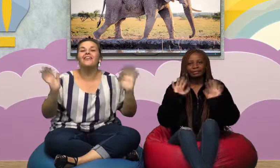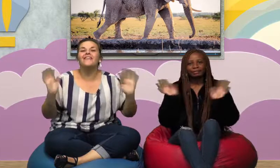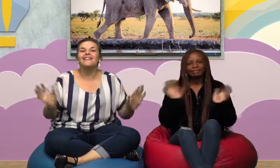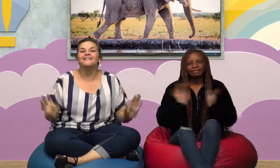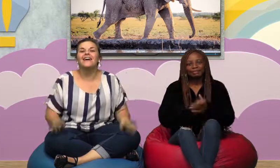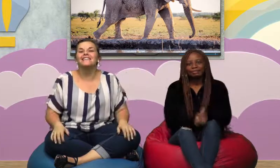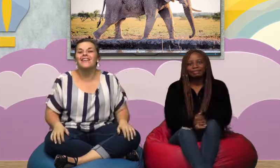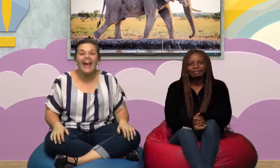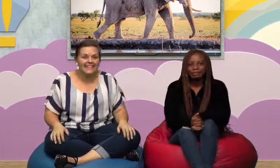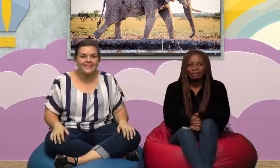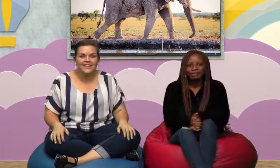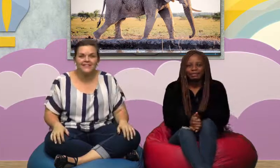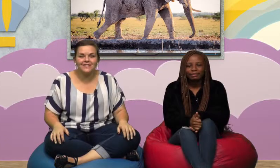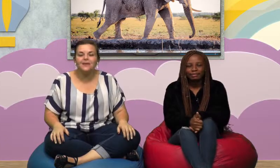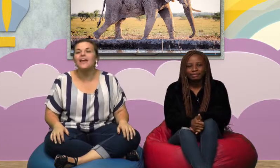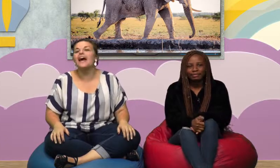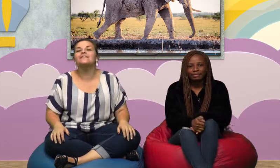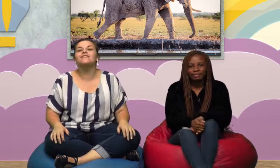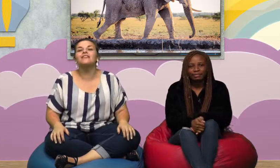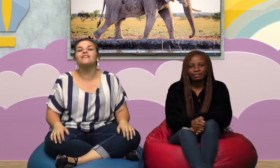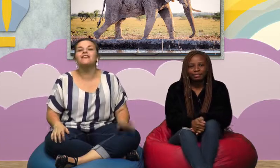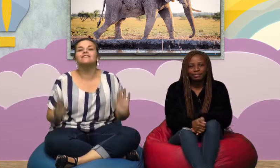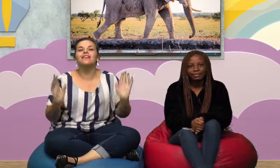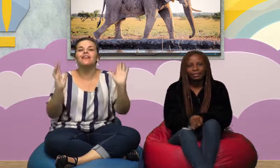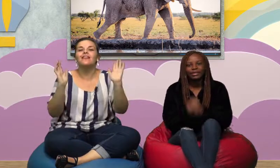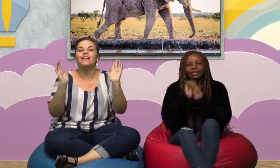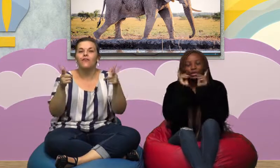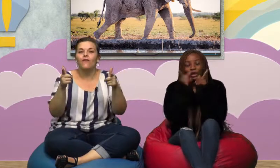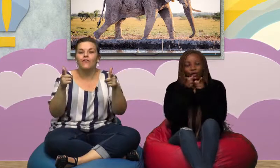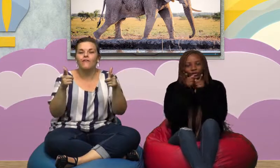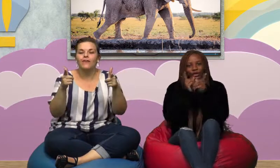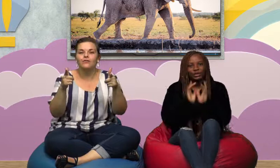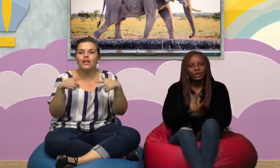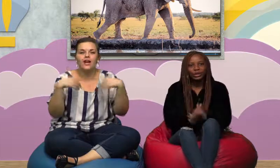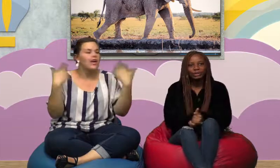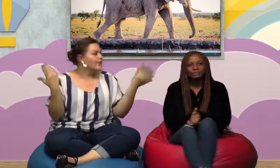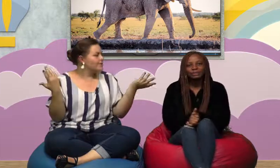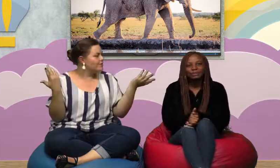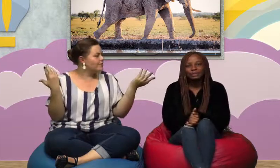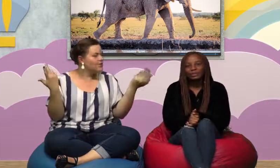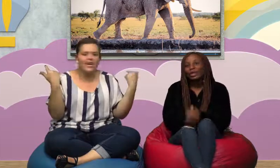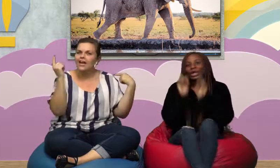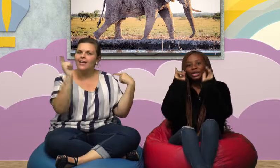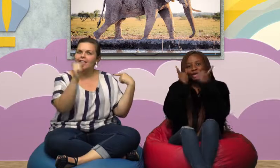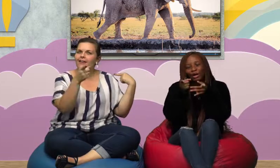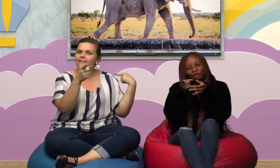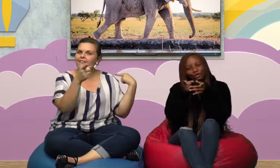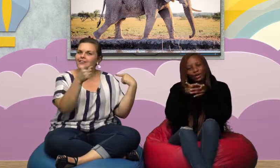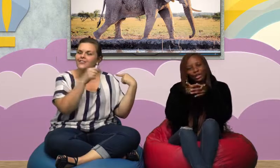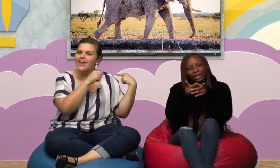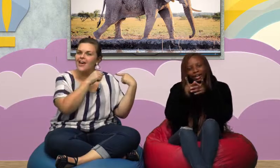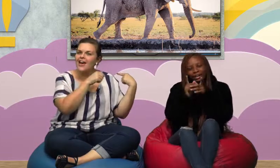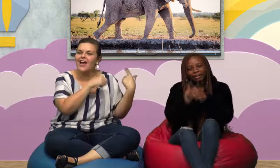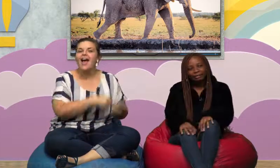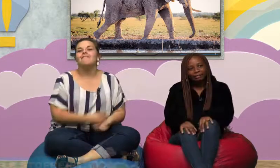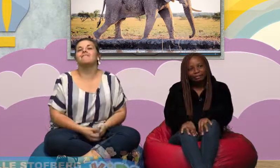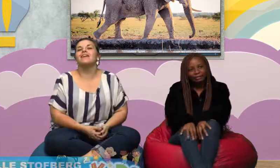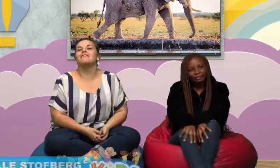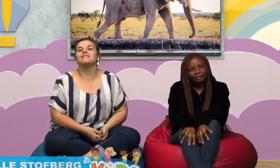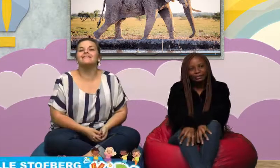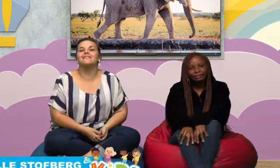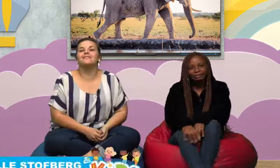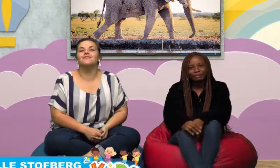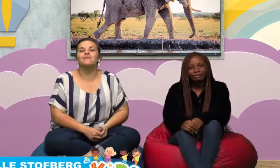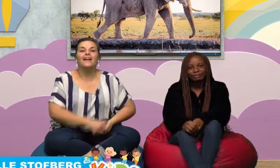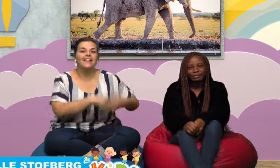and welcome back to My Zone Active Kids, where we actively invest in your future. Whose future? Your future. My name